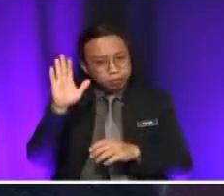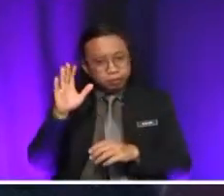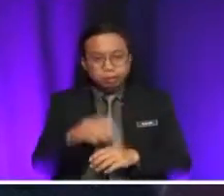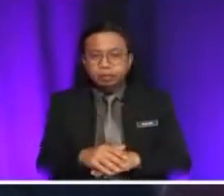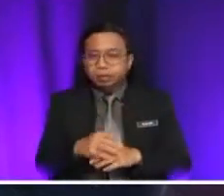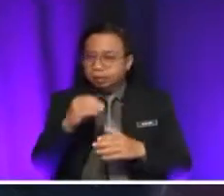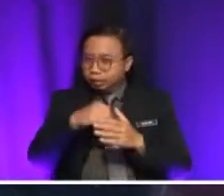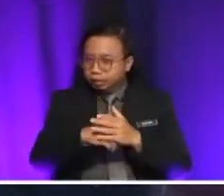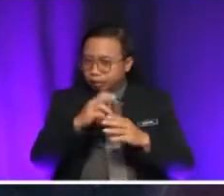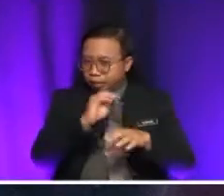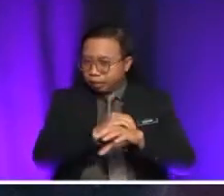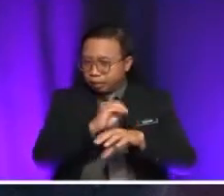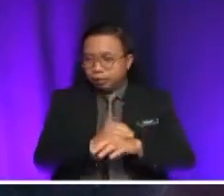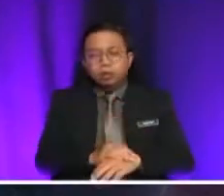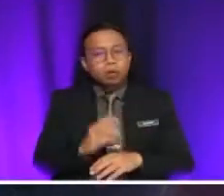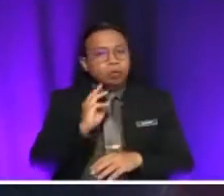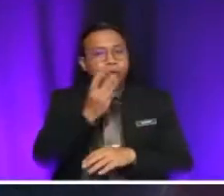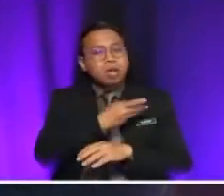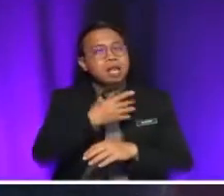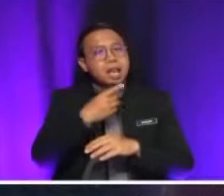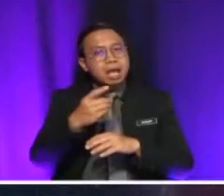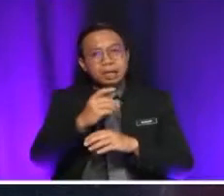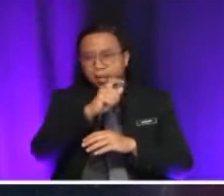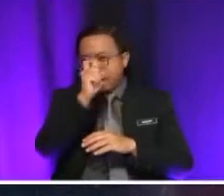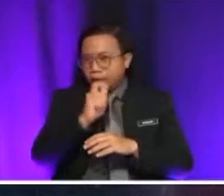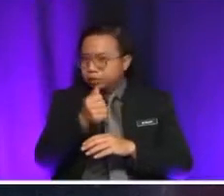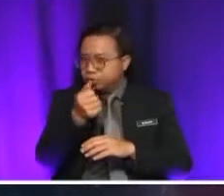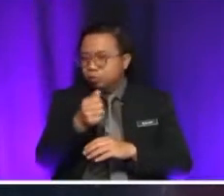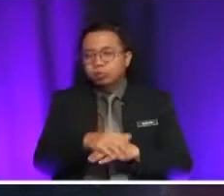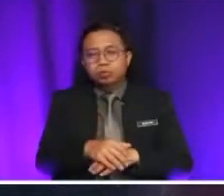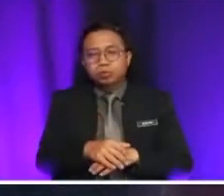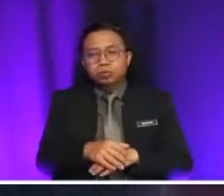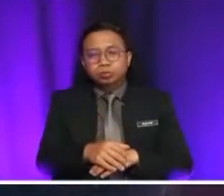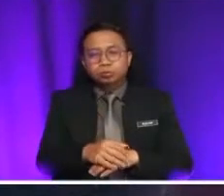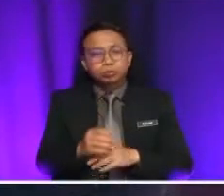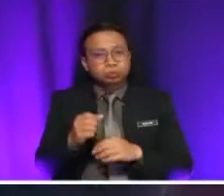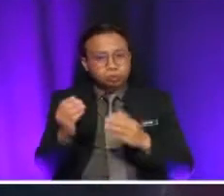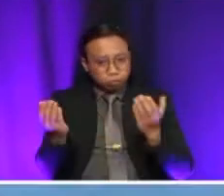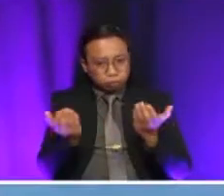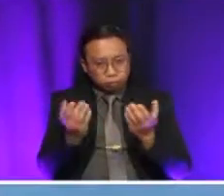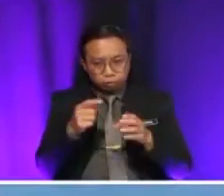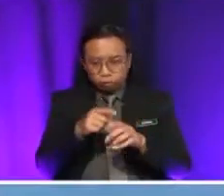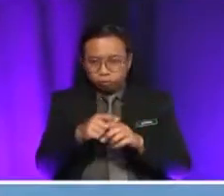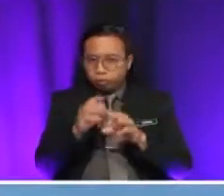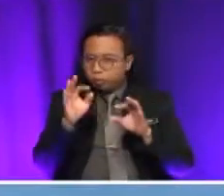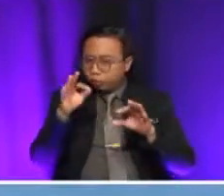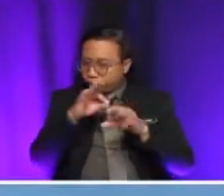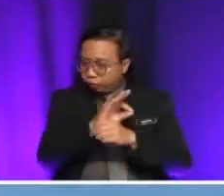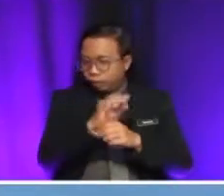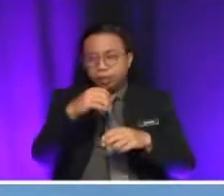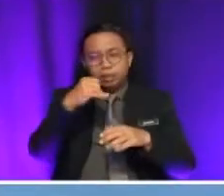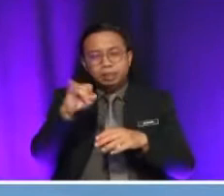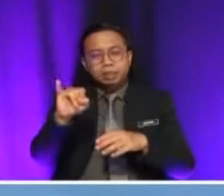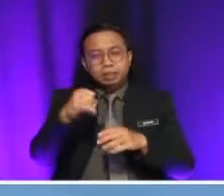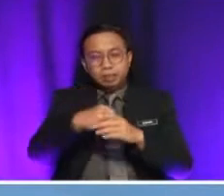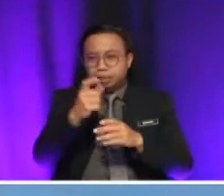in the meantime, Mr. Mohana, I would like to just ask you, you were supposed to fill in the blanks, or is that the kind